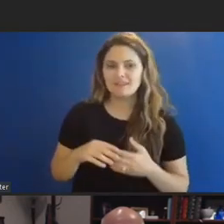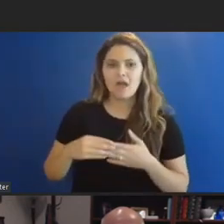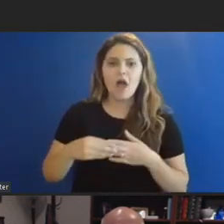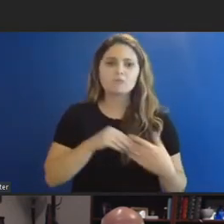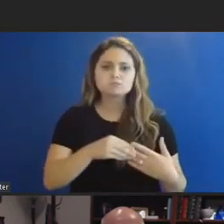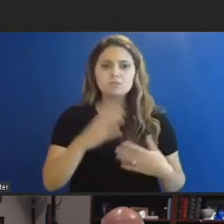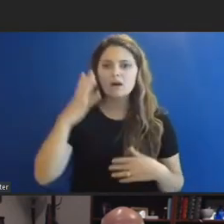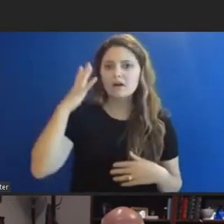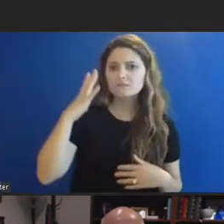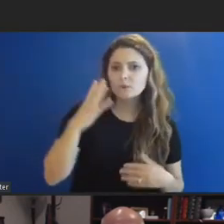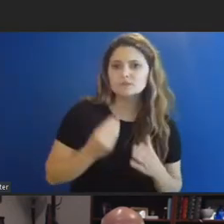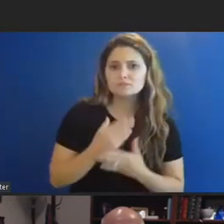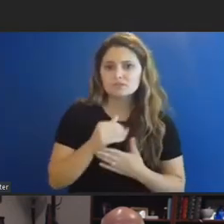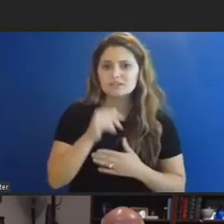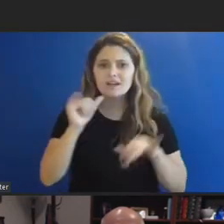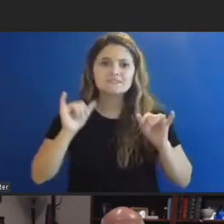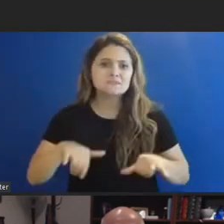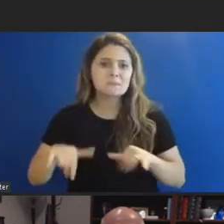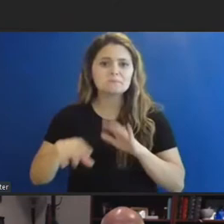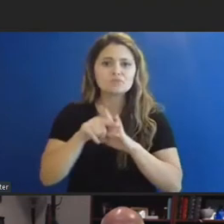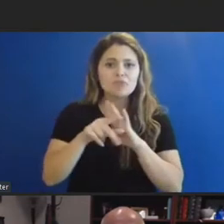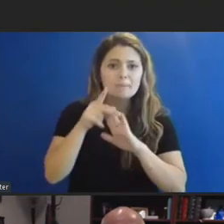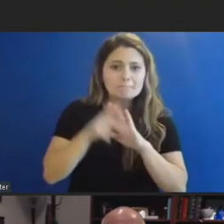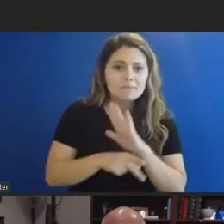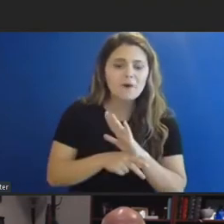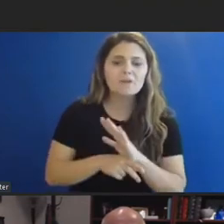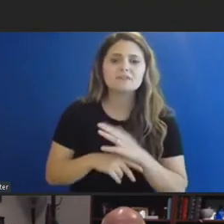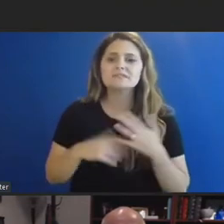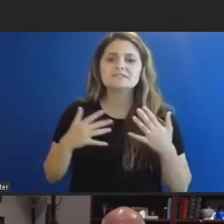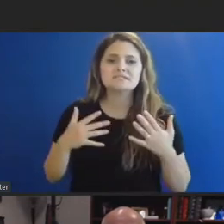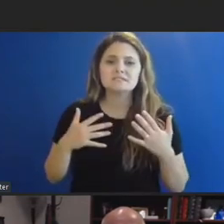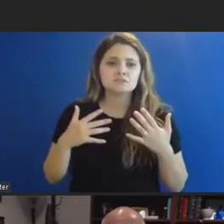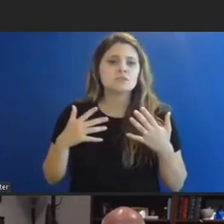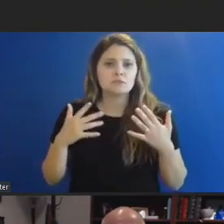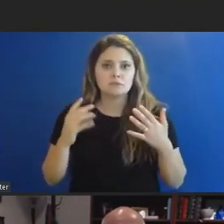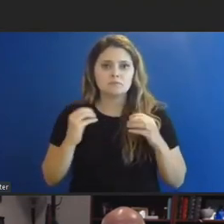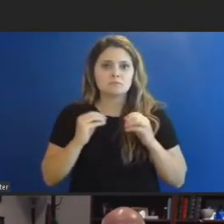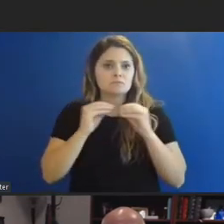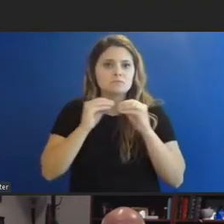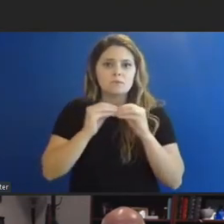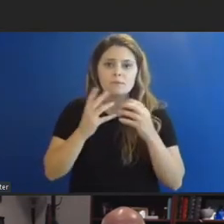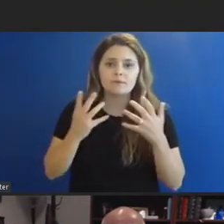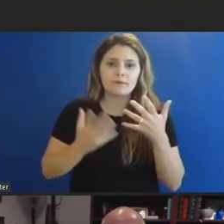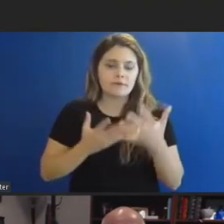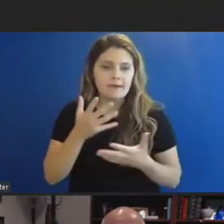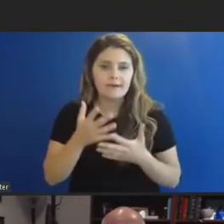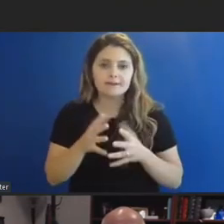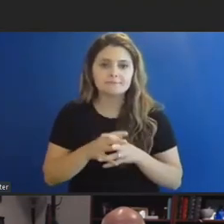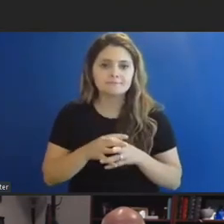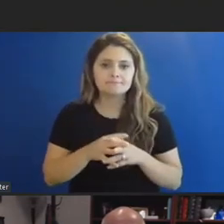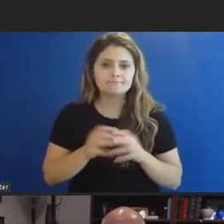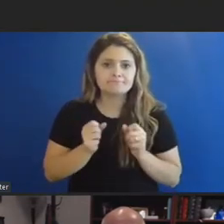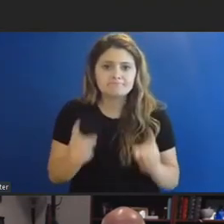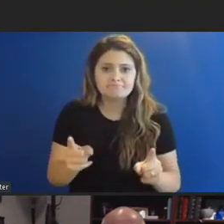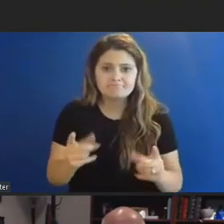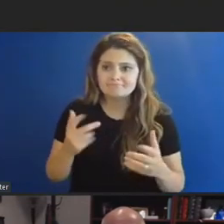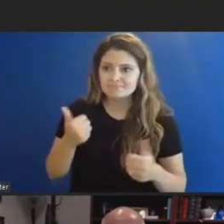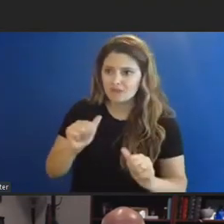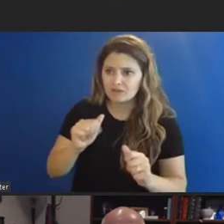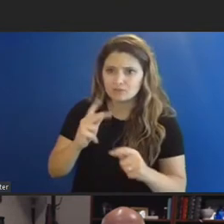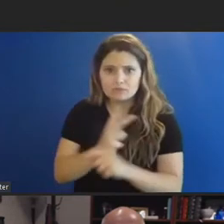flexible. We didn't have the same grading policies. It was just very much trying to approach